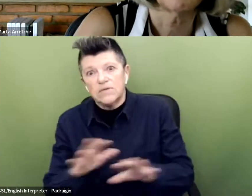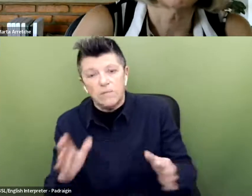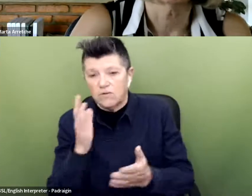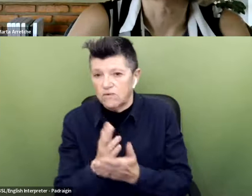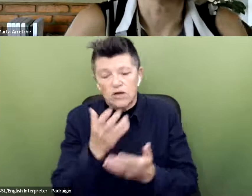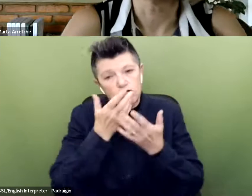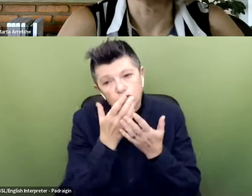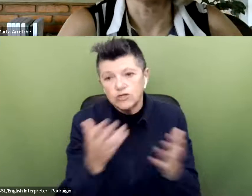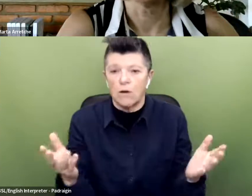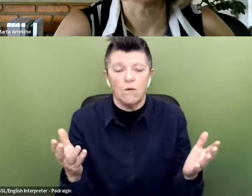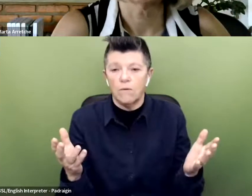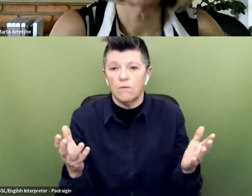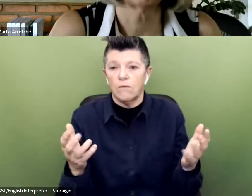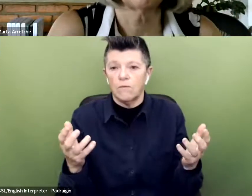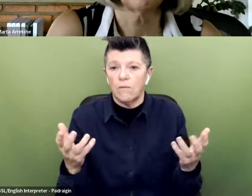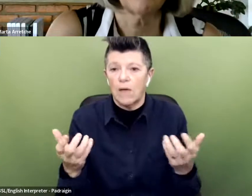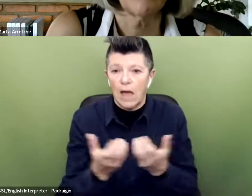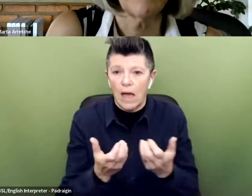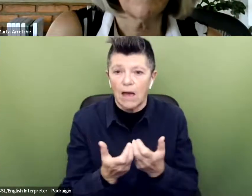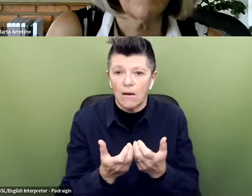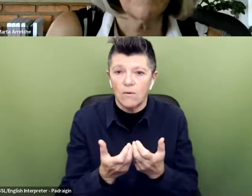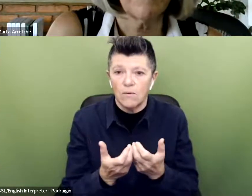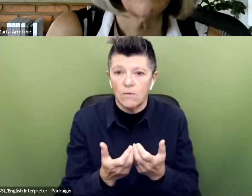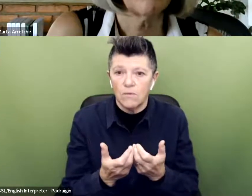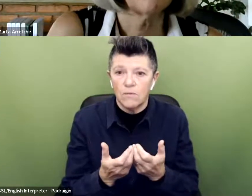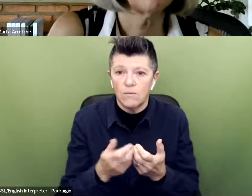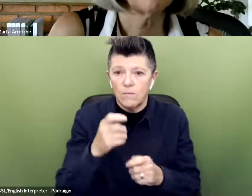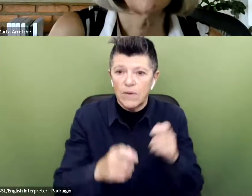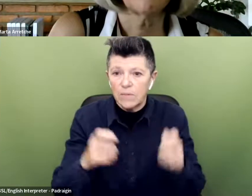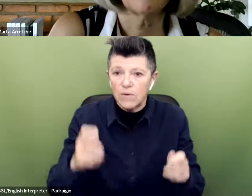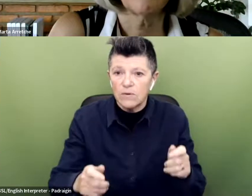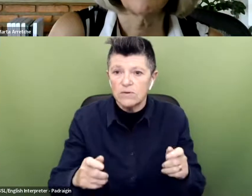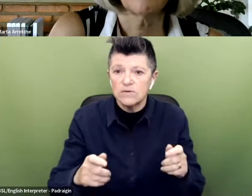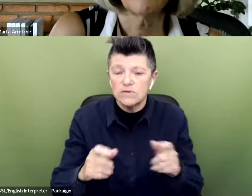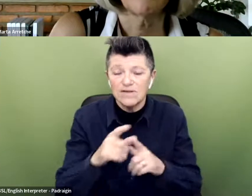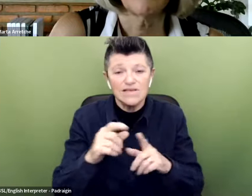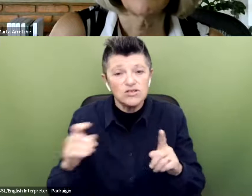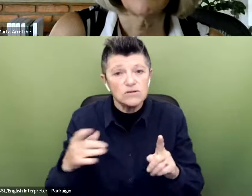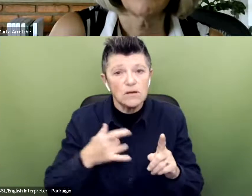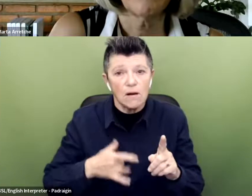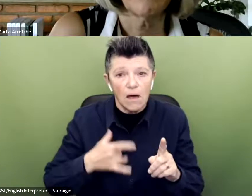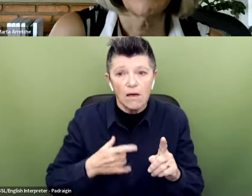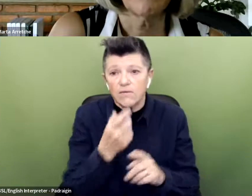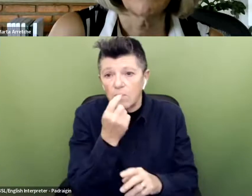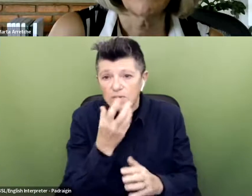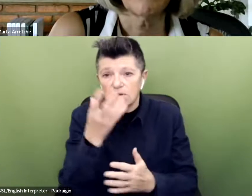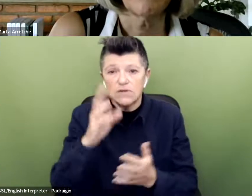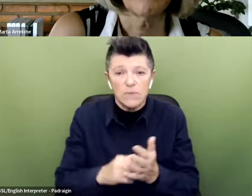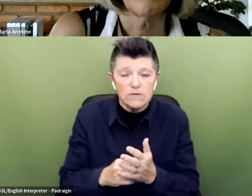is how different people's digital lives are, or abilities and experiences are of the digital